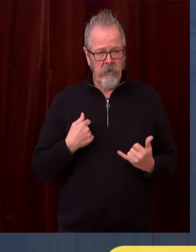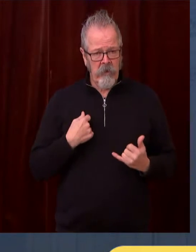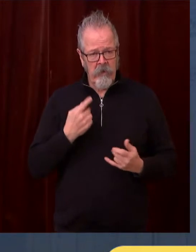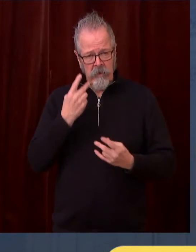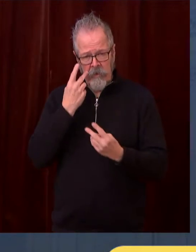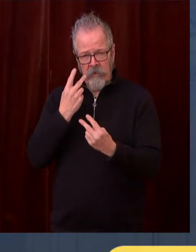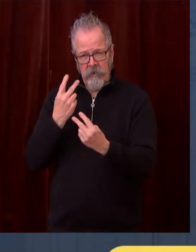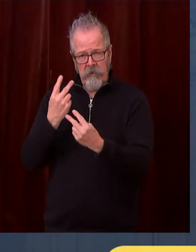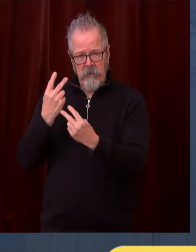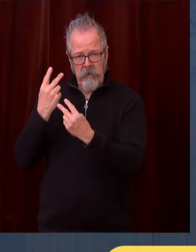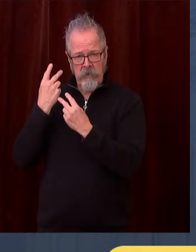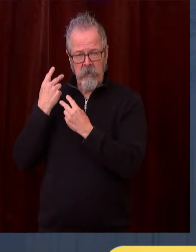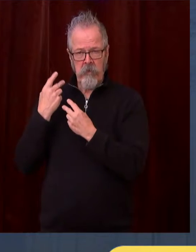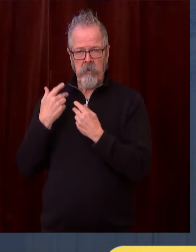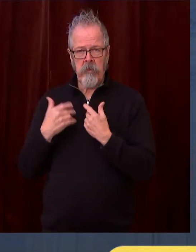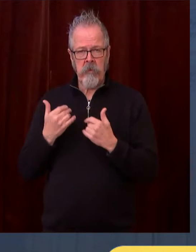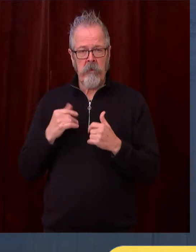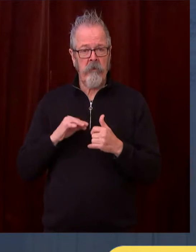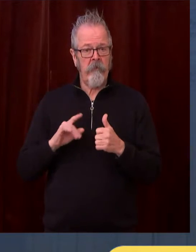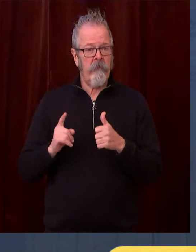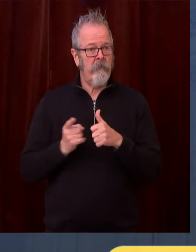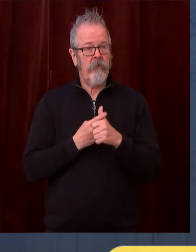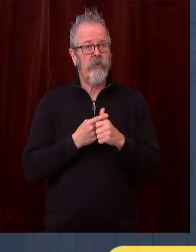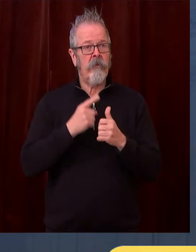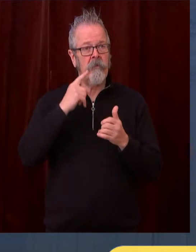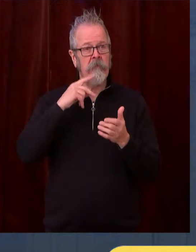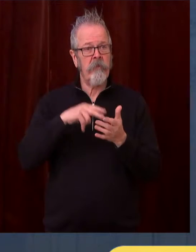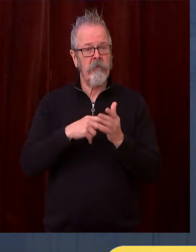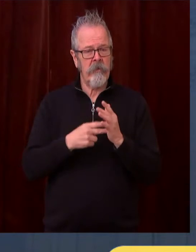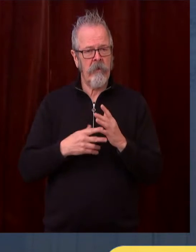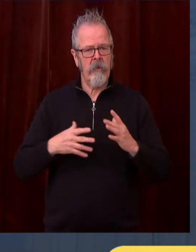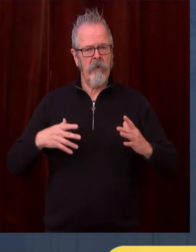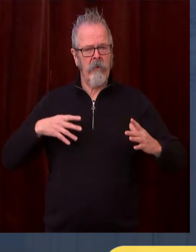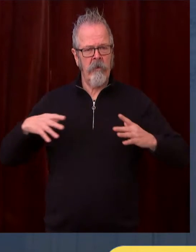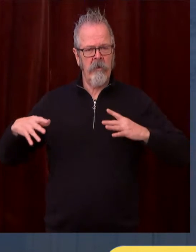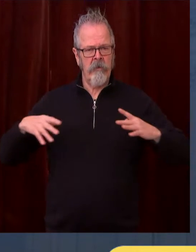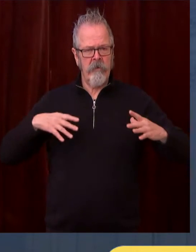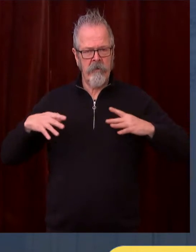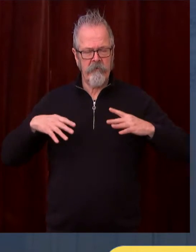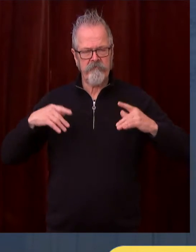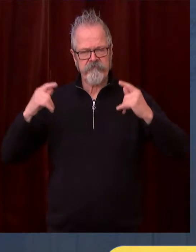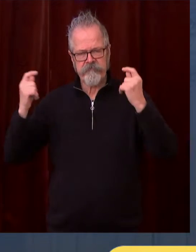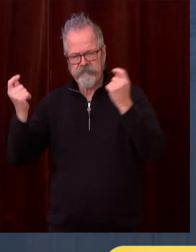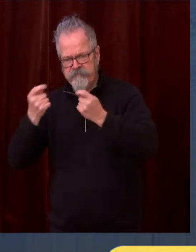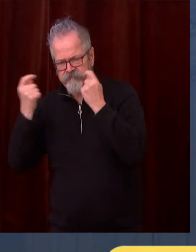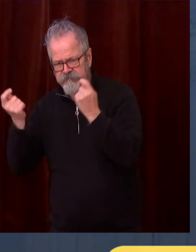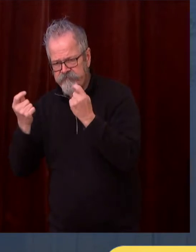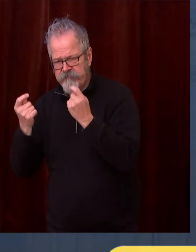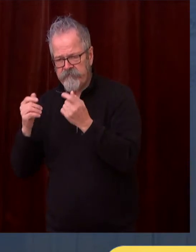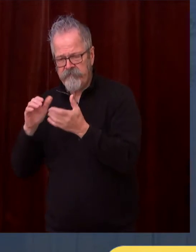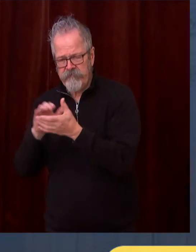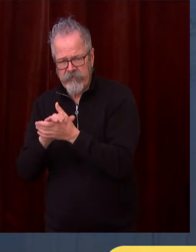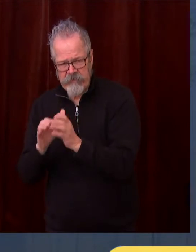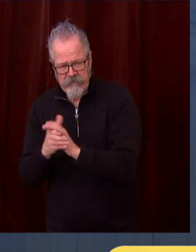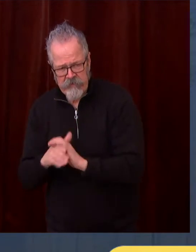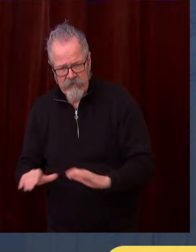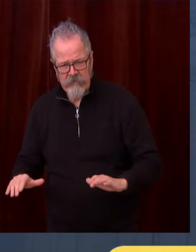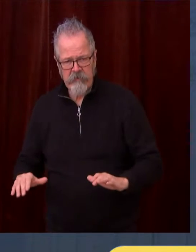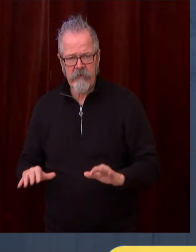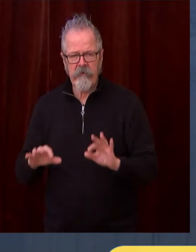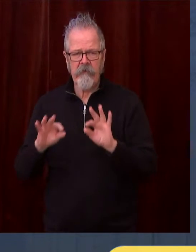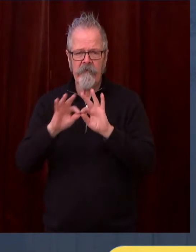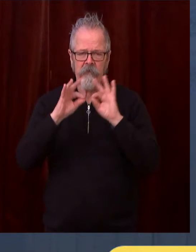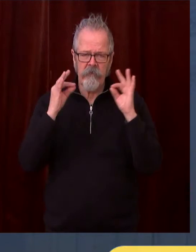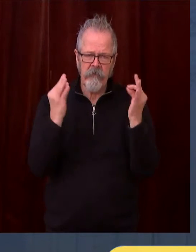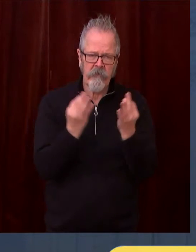and the love of families. And I think if we do that, we're going to save a lot of lives in combination with this vaccine. And we